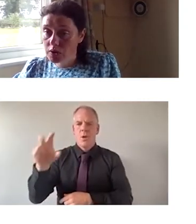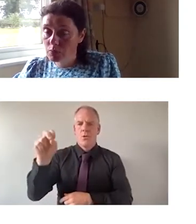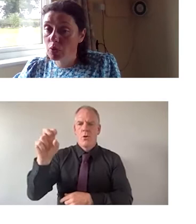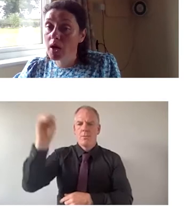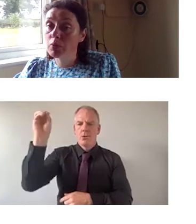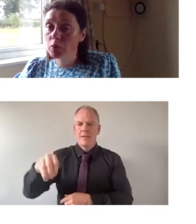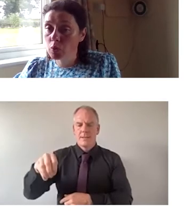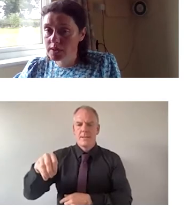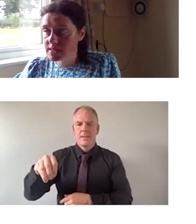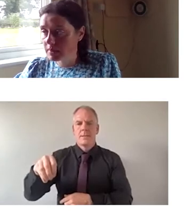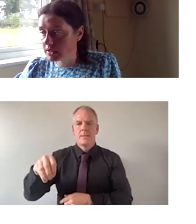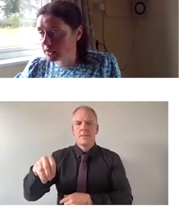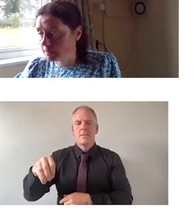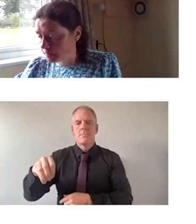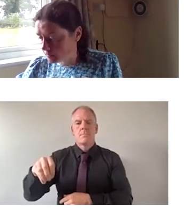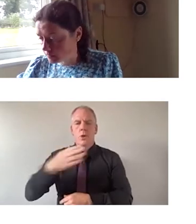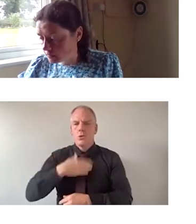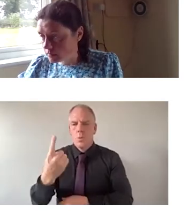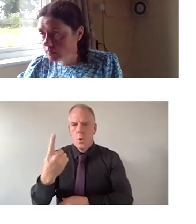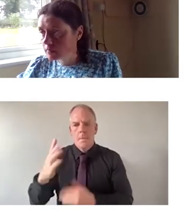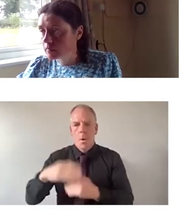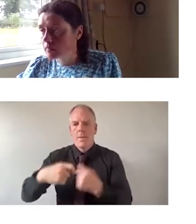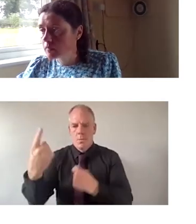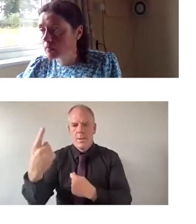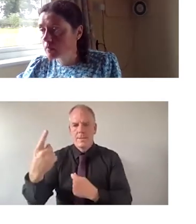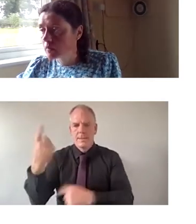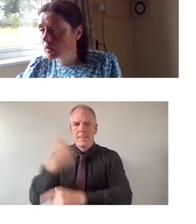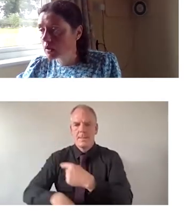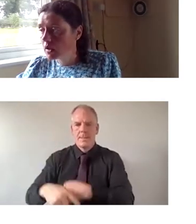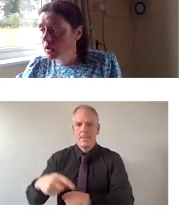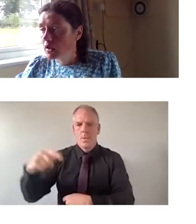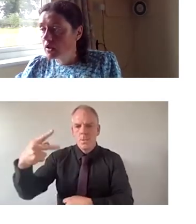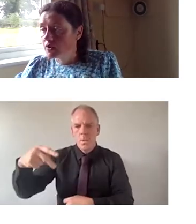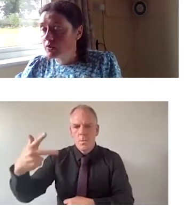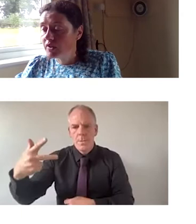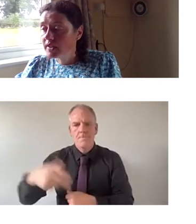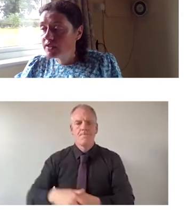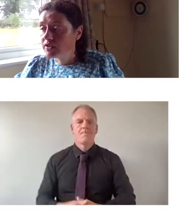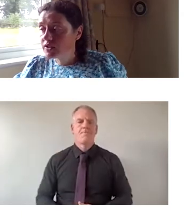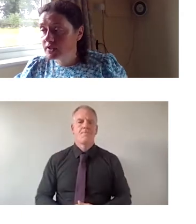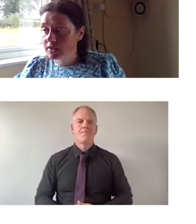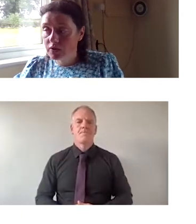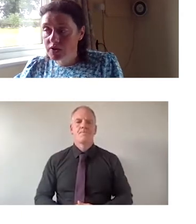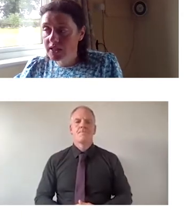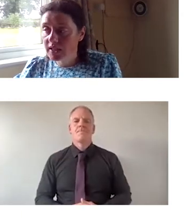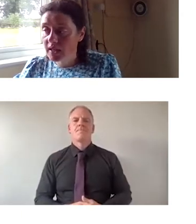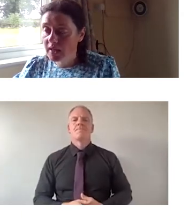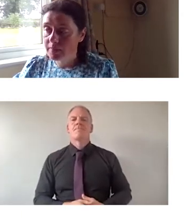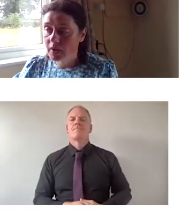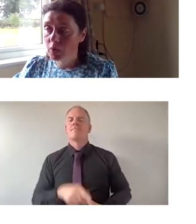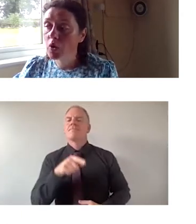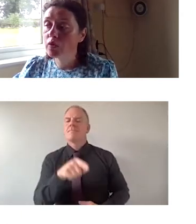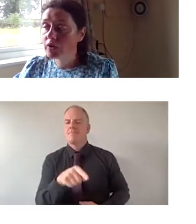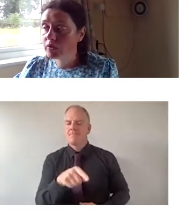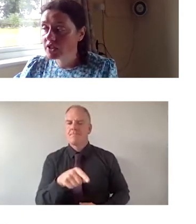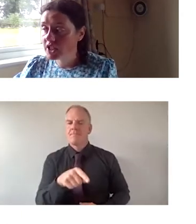more than one disability. So moving on then to just undertaking